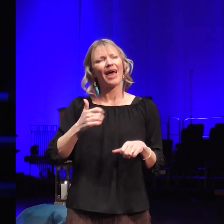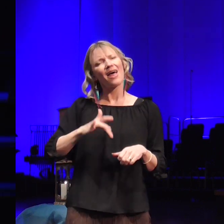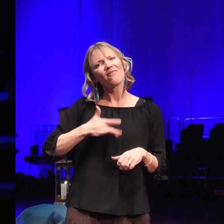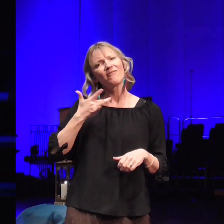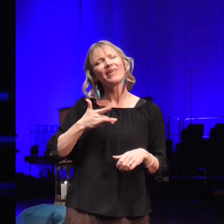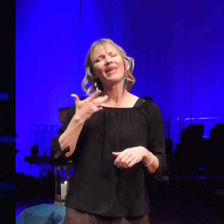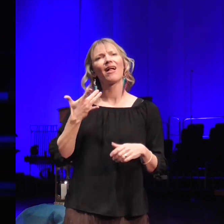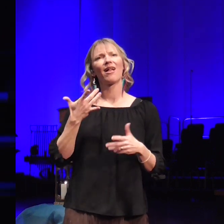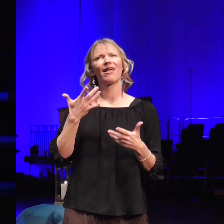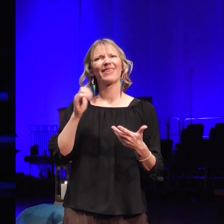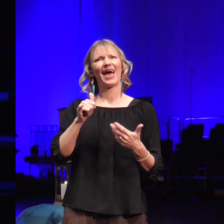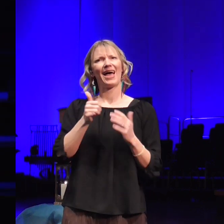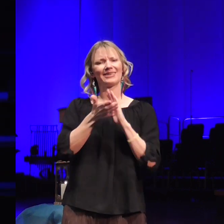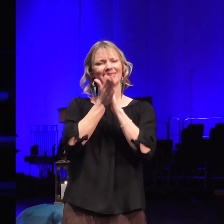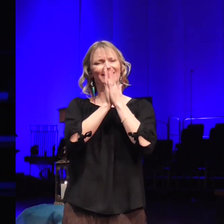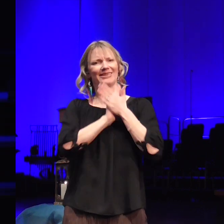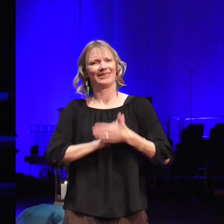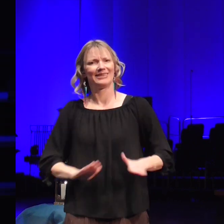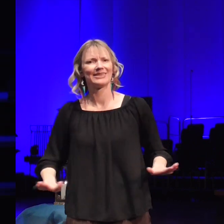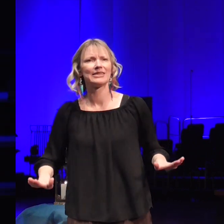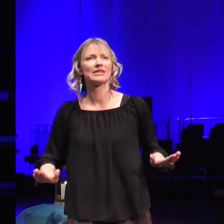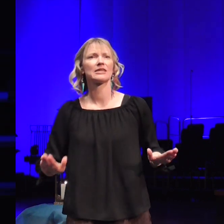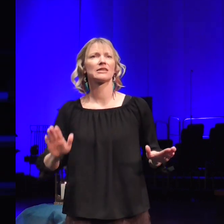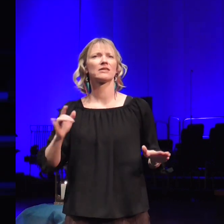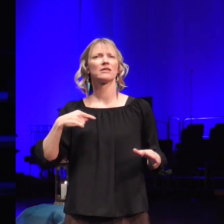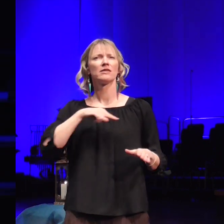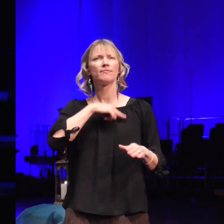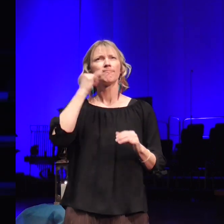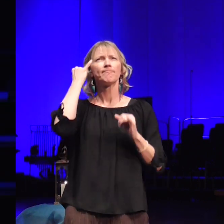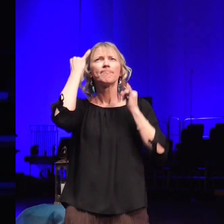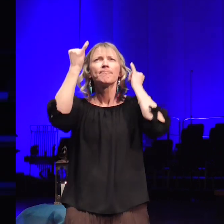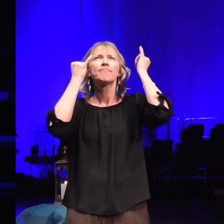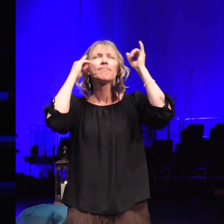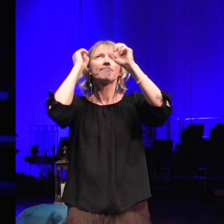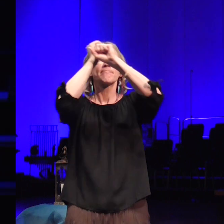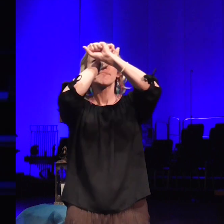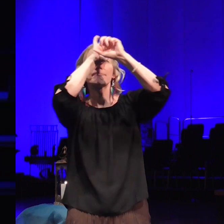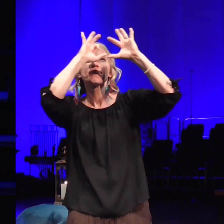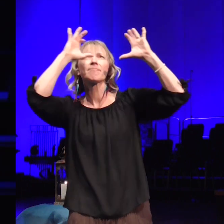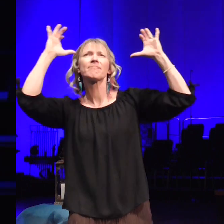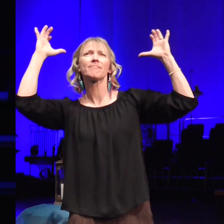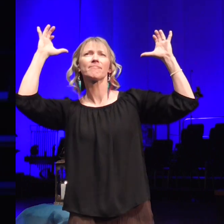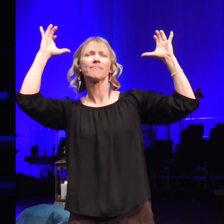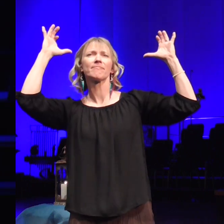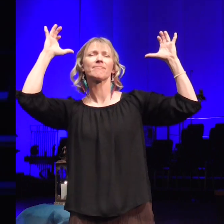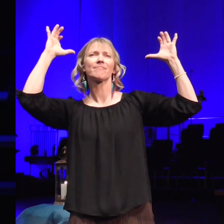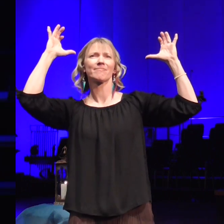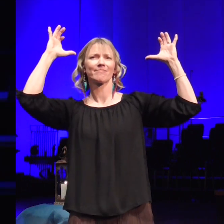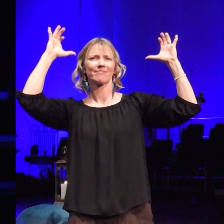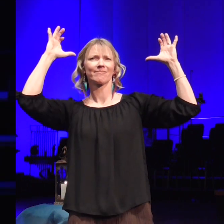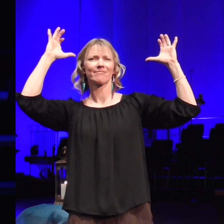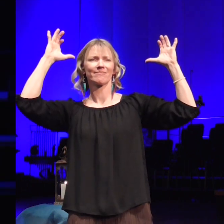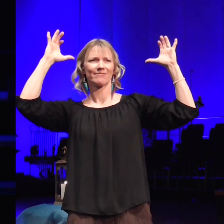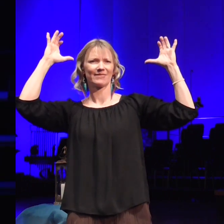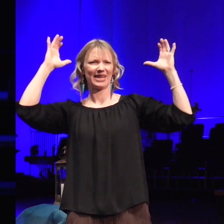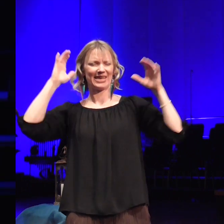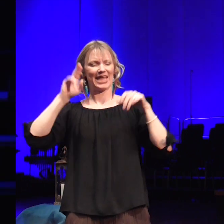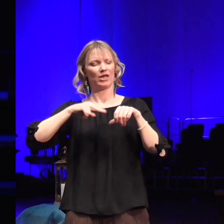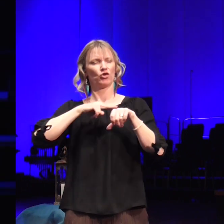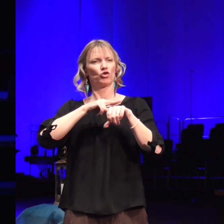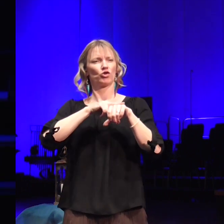sense of stillness, using our imaginations perhaps to bring forth an image from